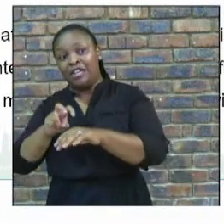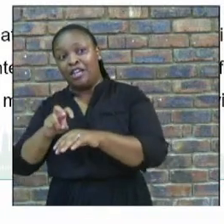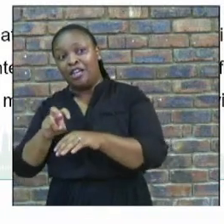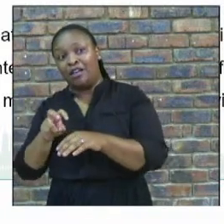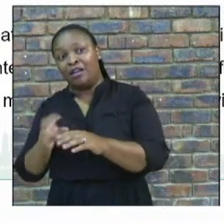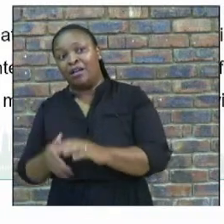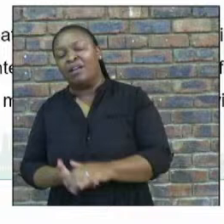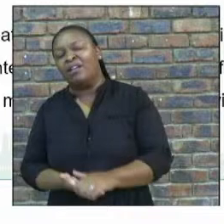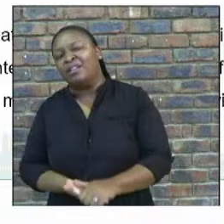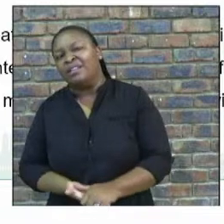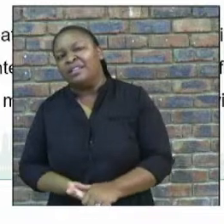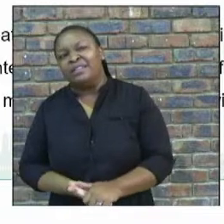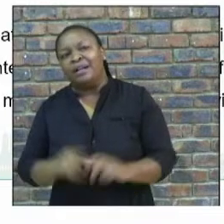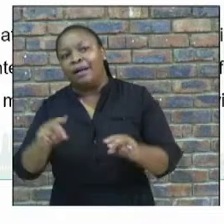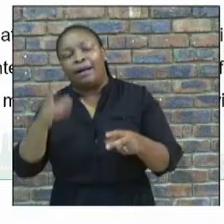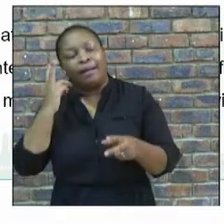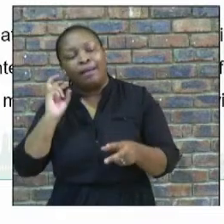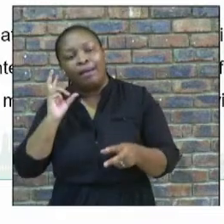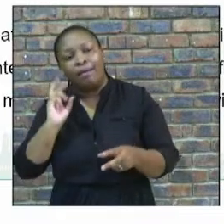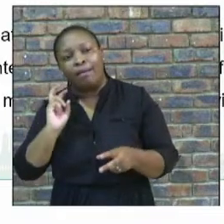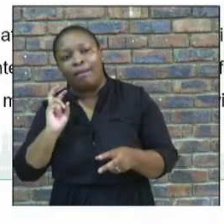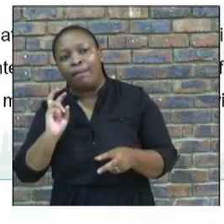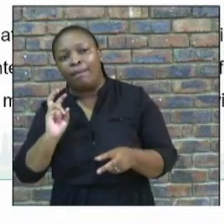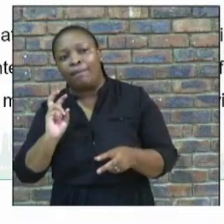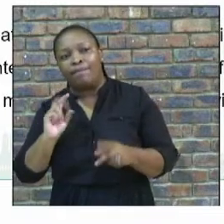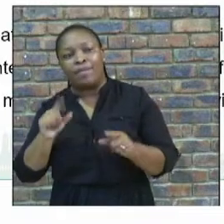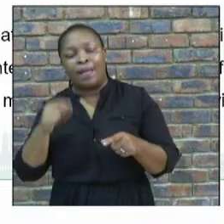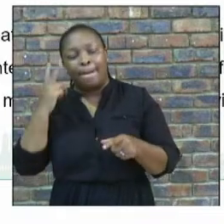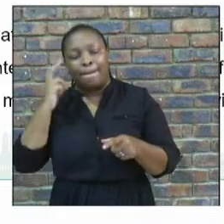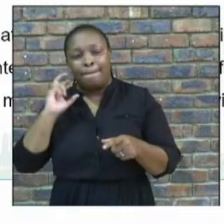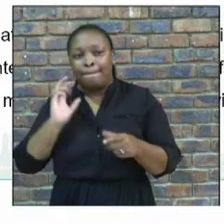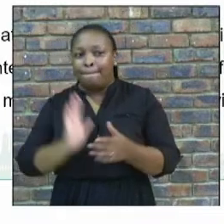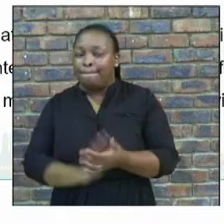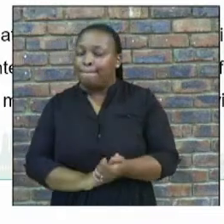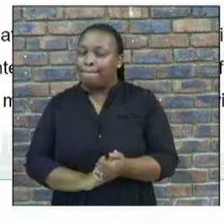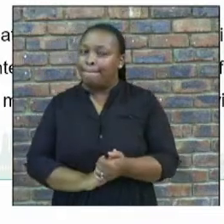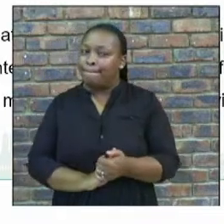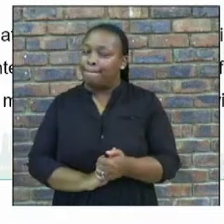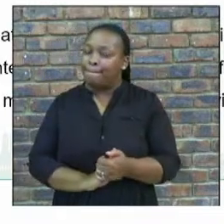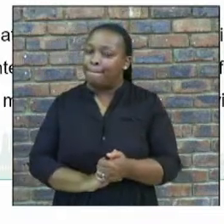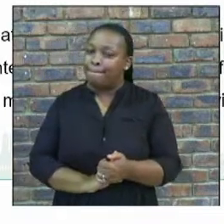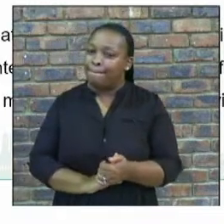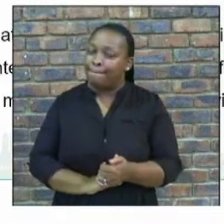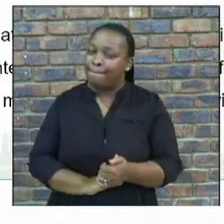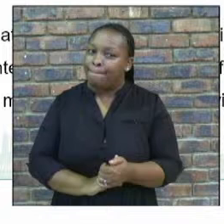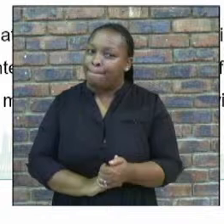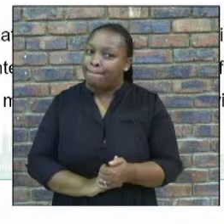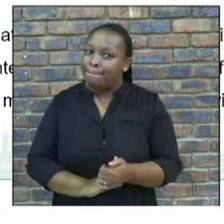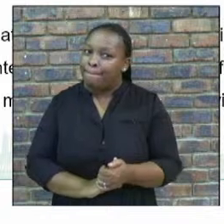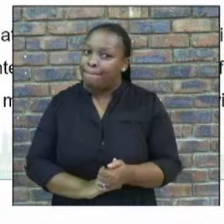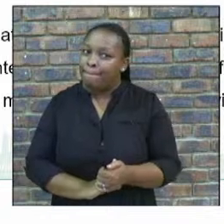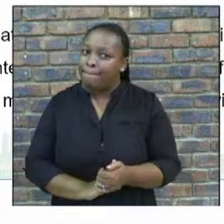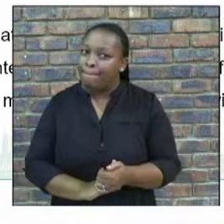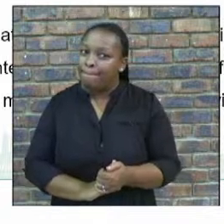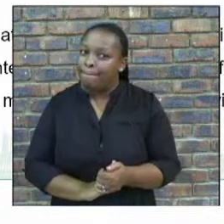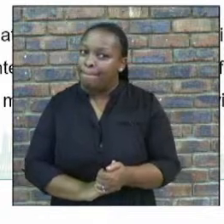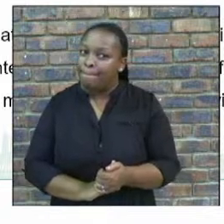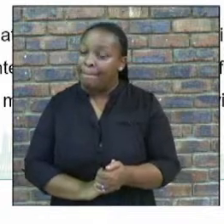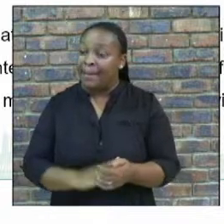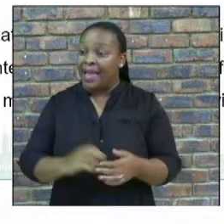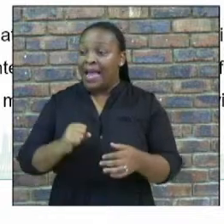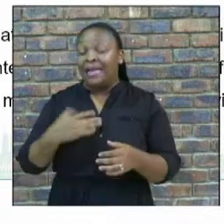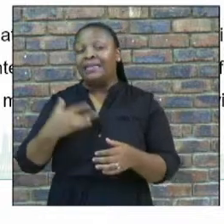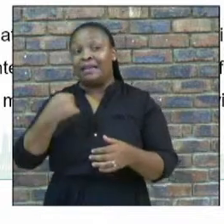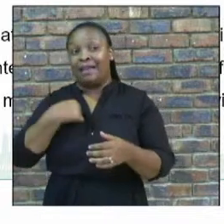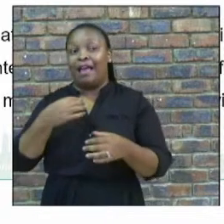from the production, they may amend the existing terms and conditions. So as I've indicated